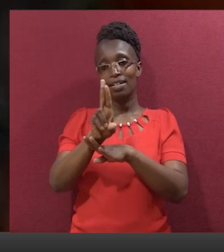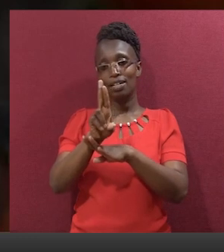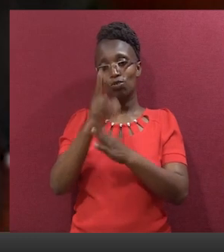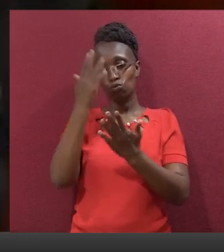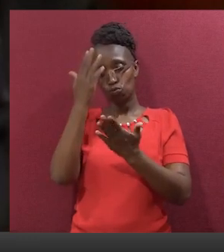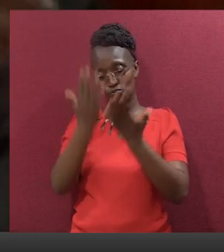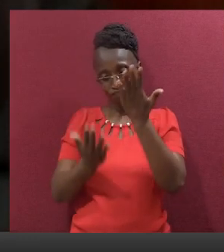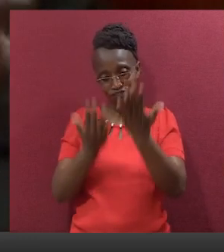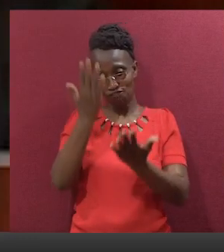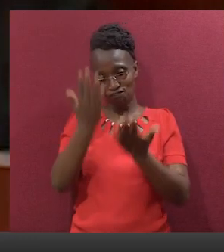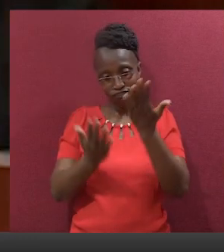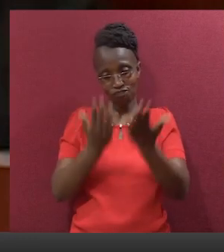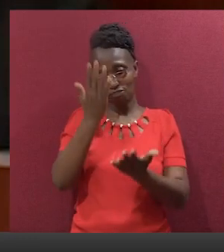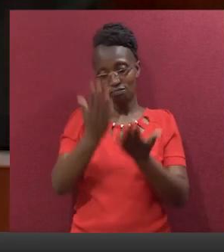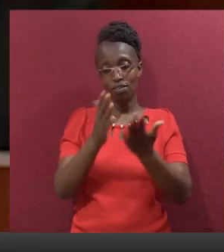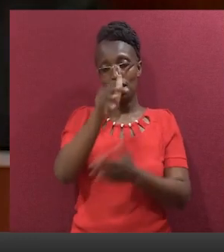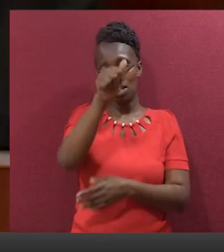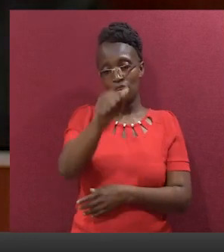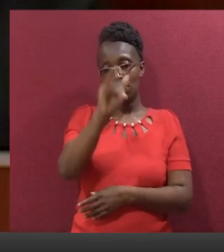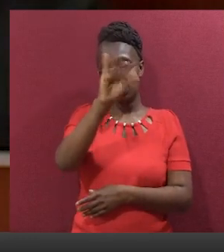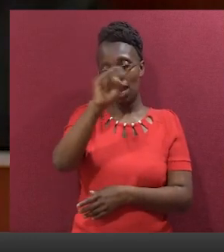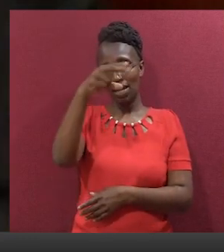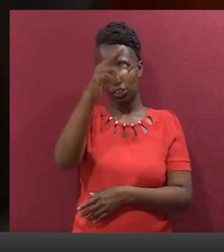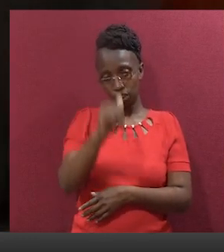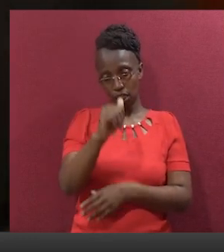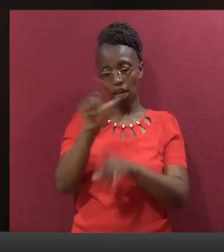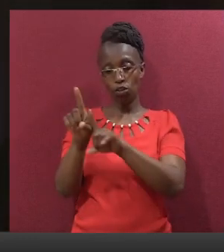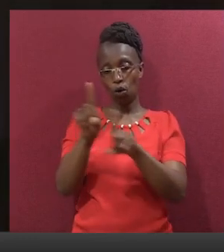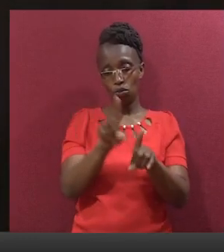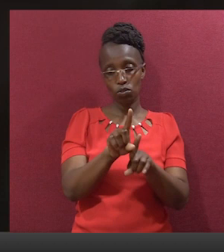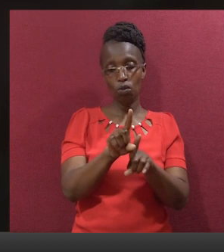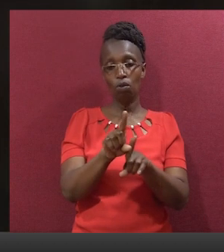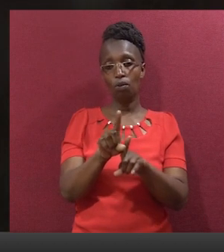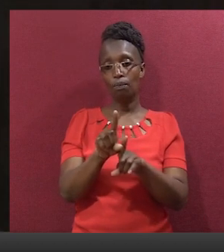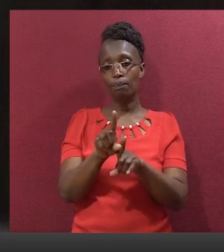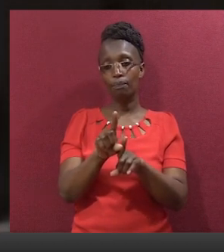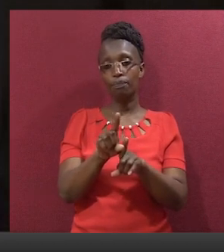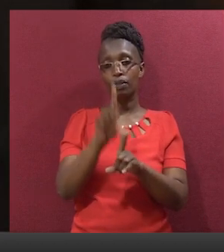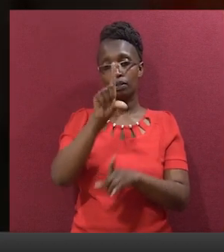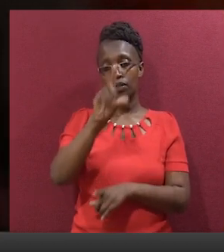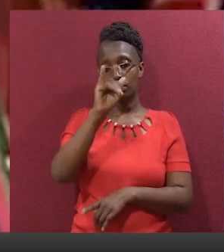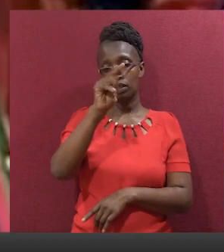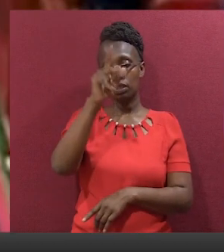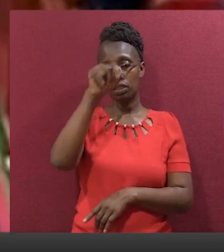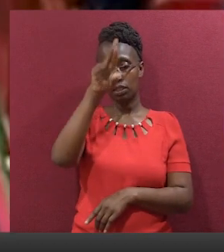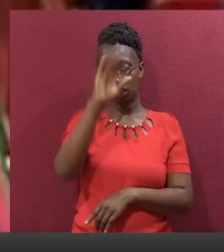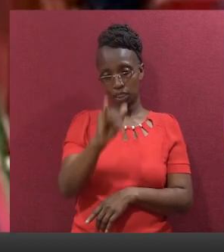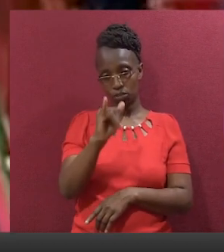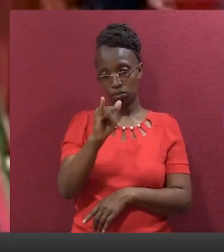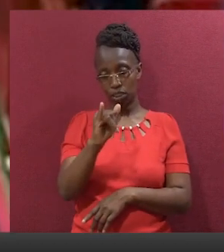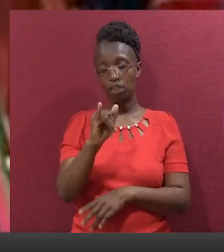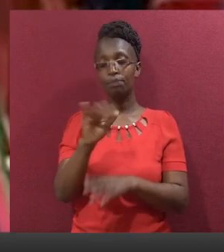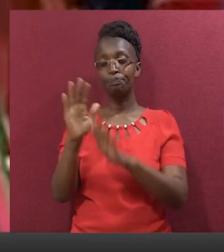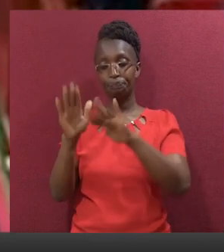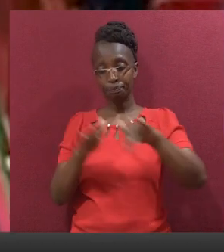Jumwa, the similar parameters you used on Honorable Metheka Linturi be applied on Peninah Malonza. Kiongozi wa